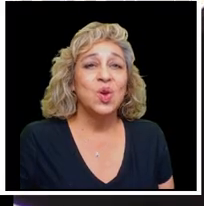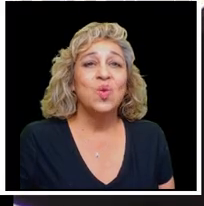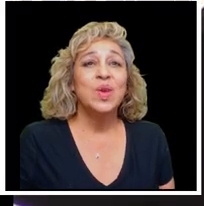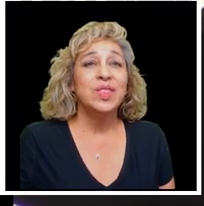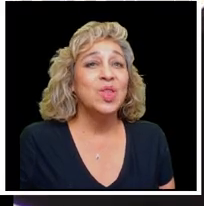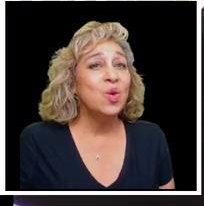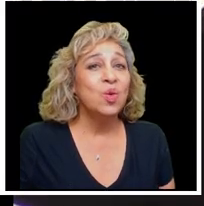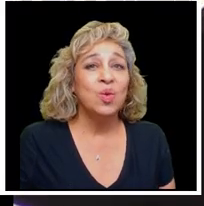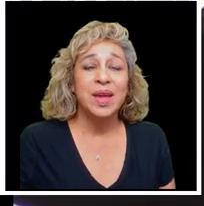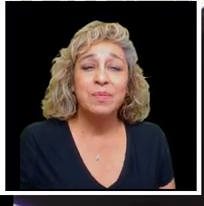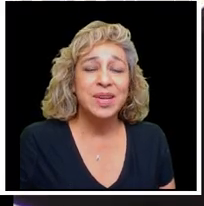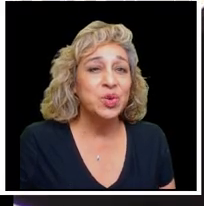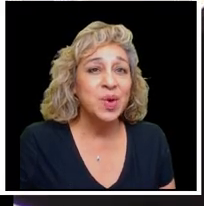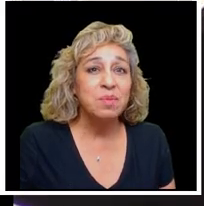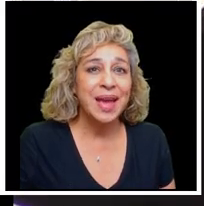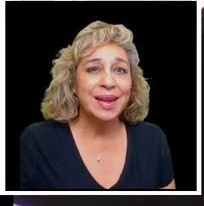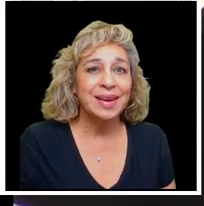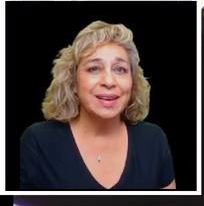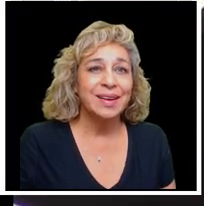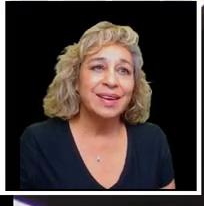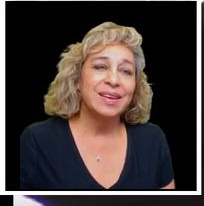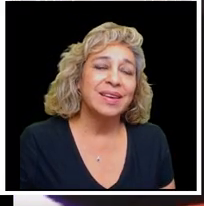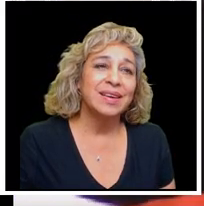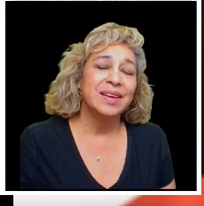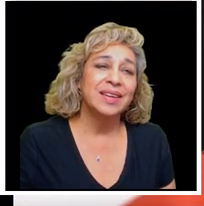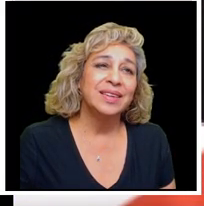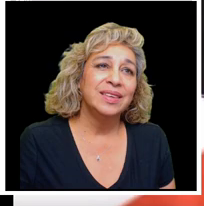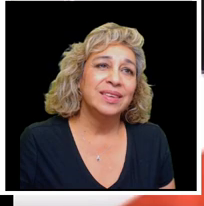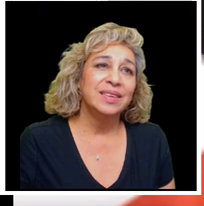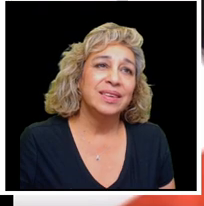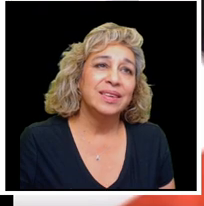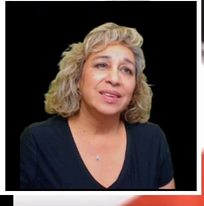with no in between man